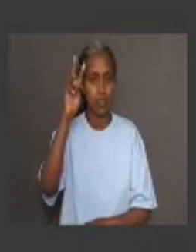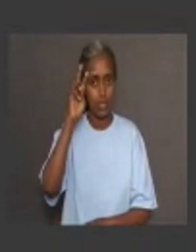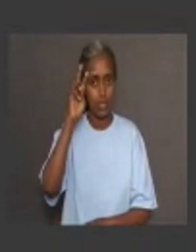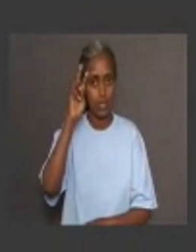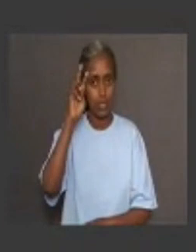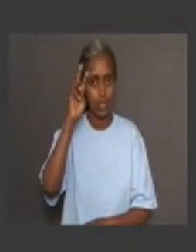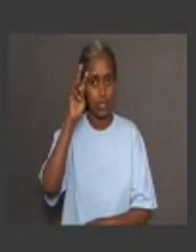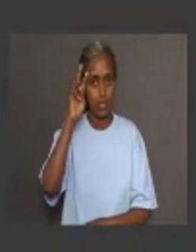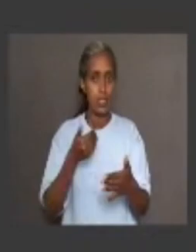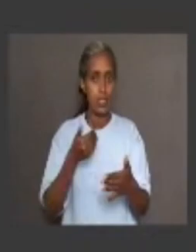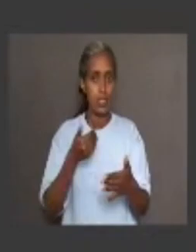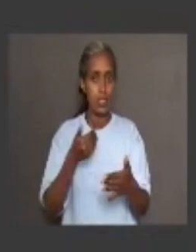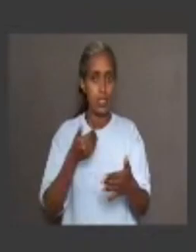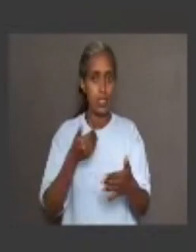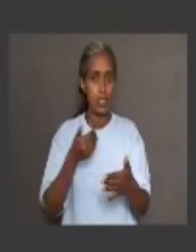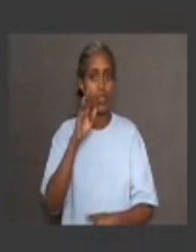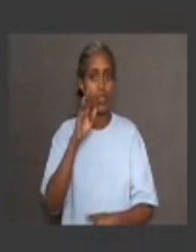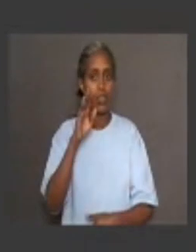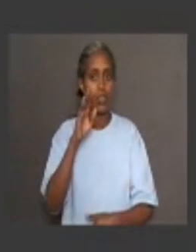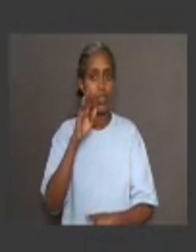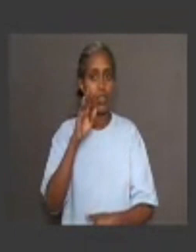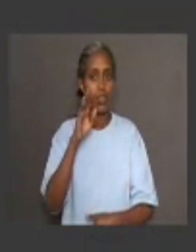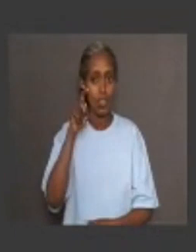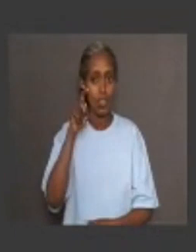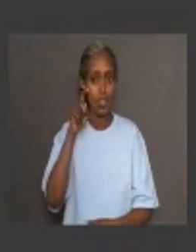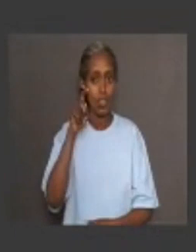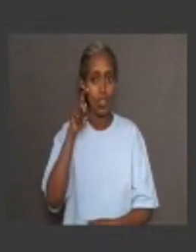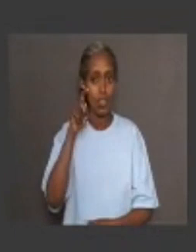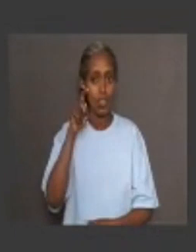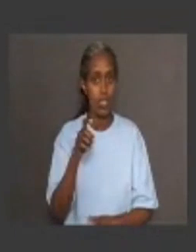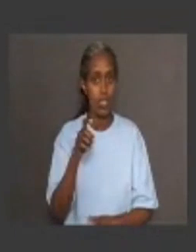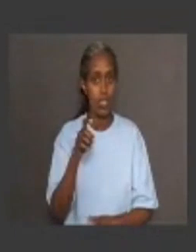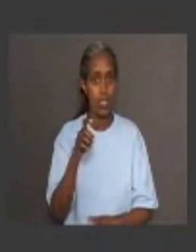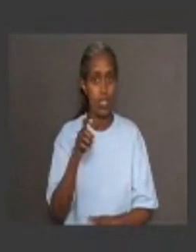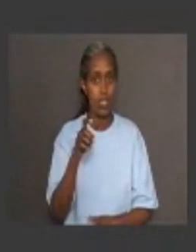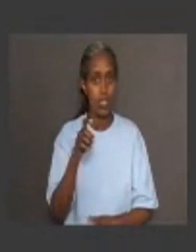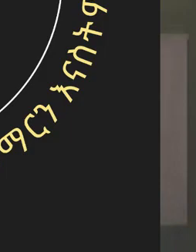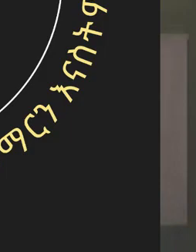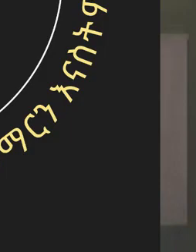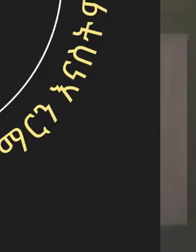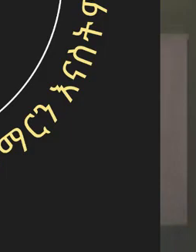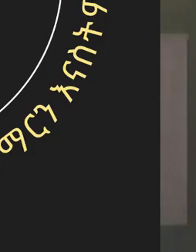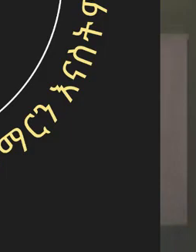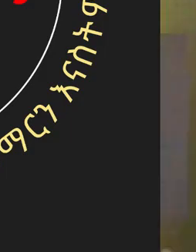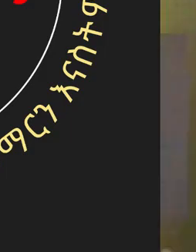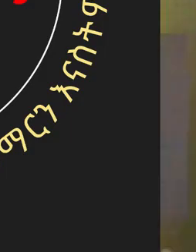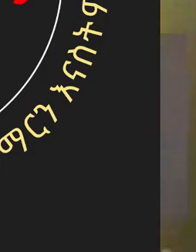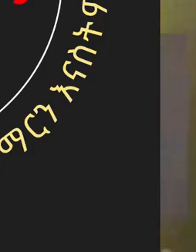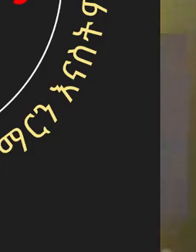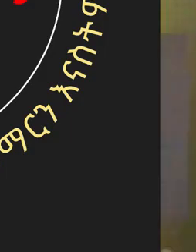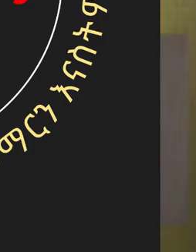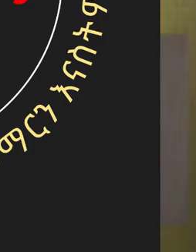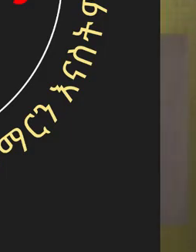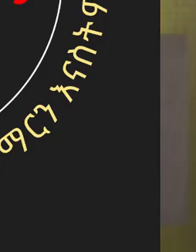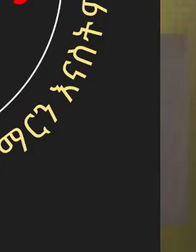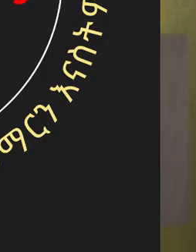minus 14x plus 4. Well done,